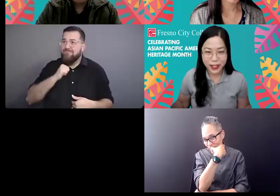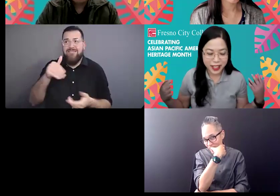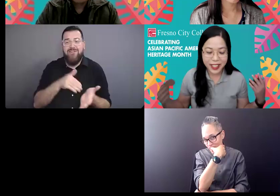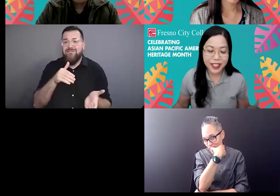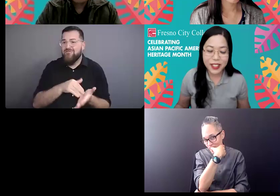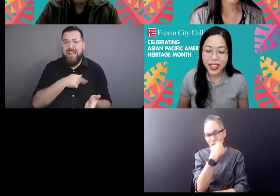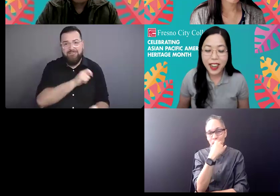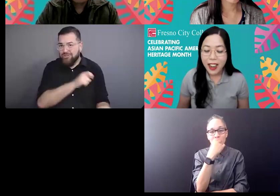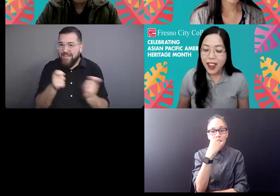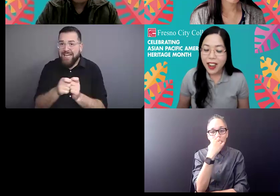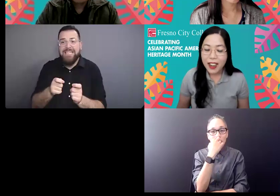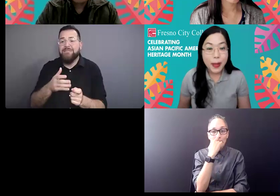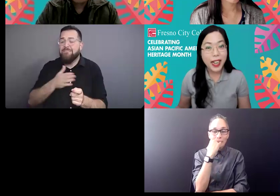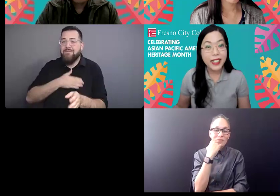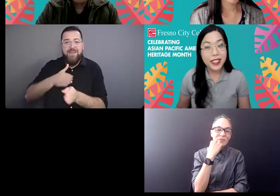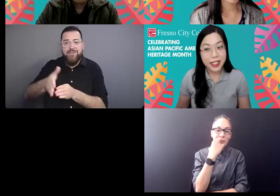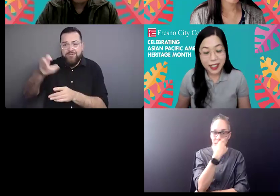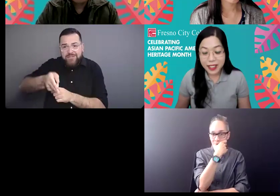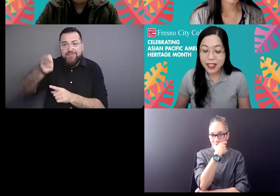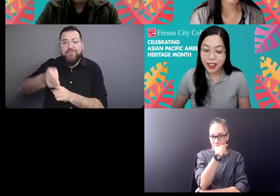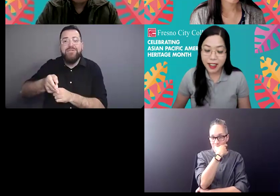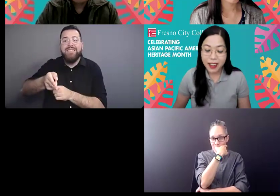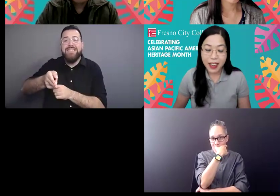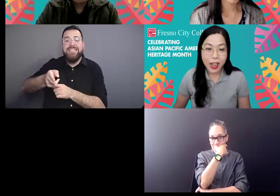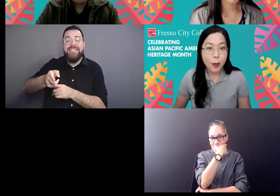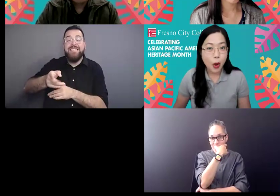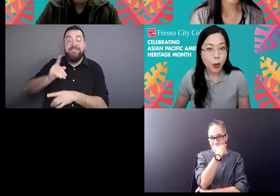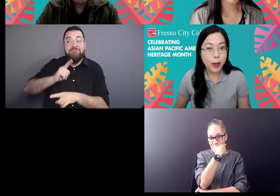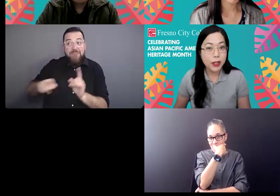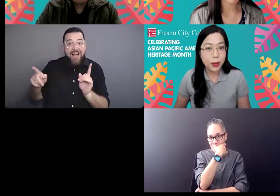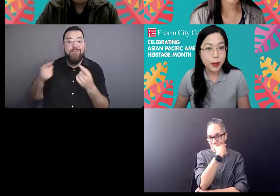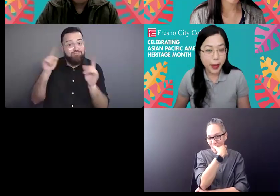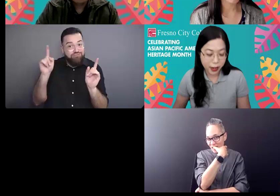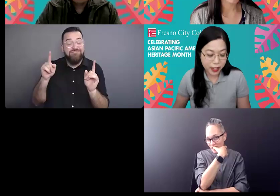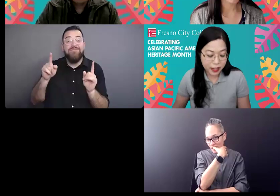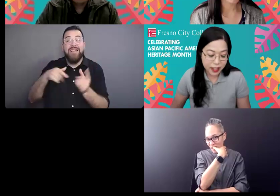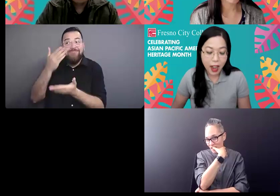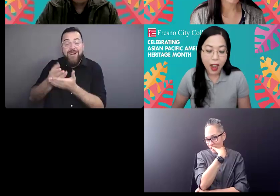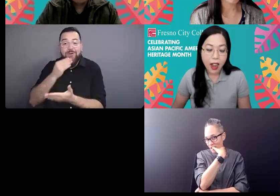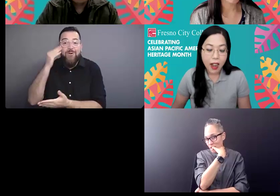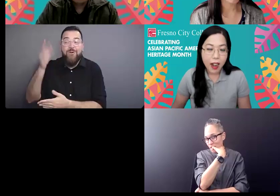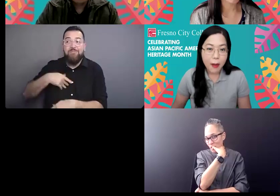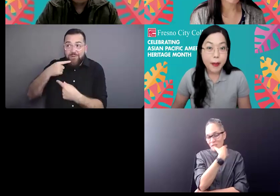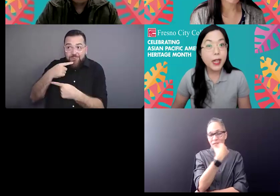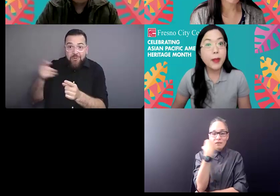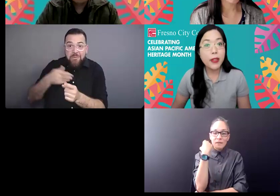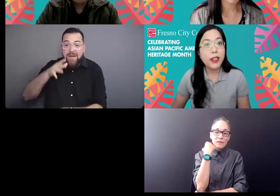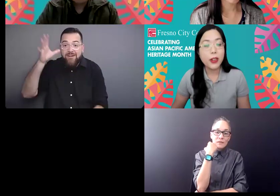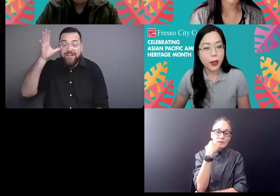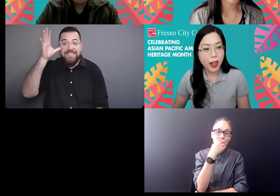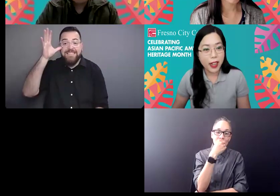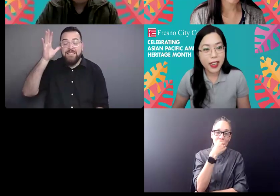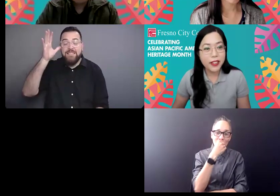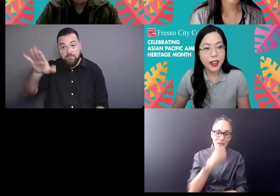majors and go into history. But I did it. Came home and told my parents. Made my